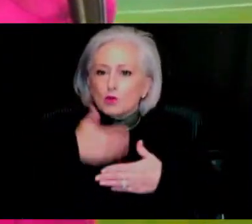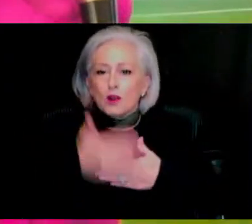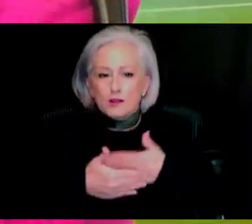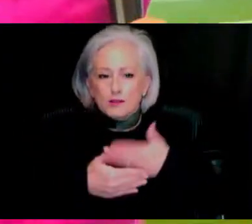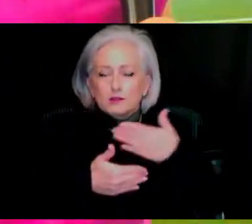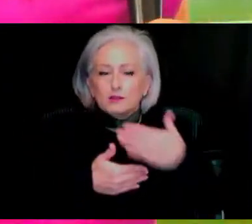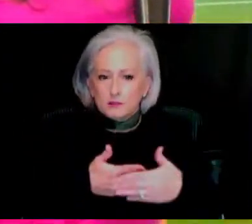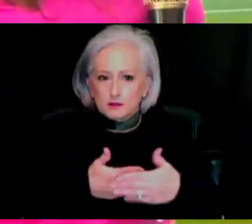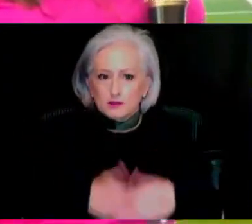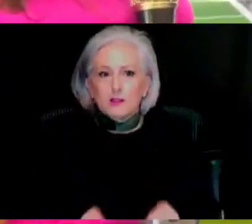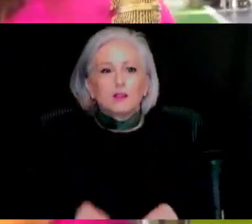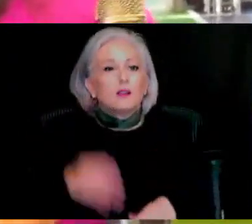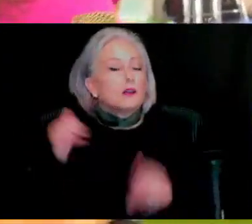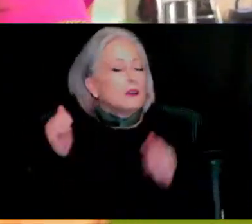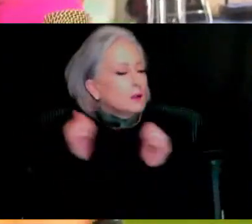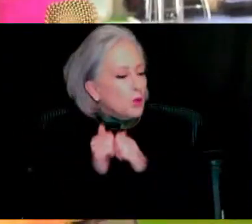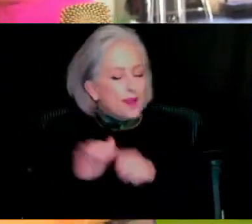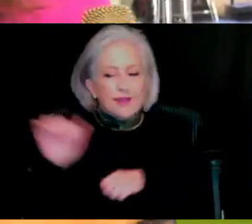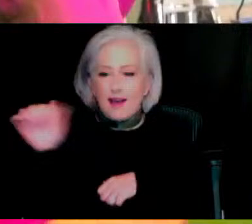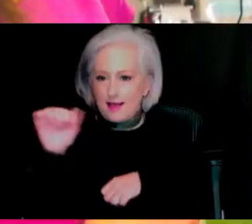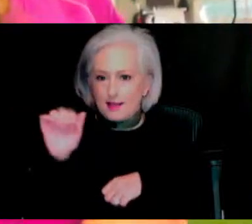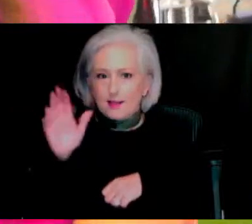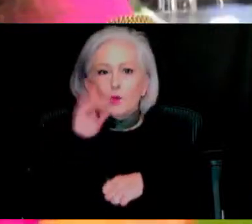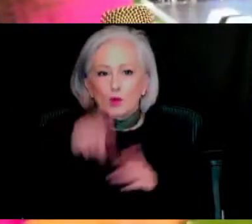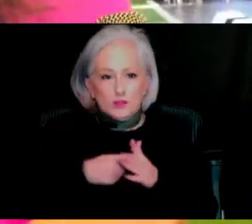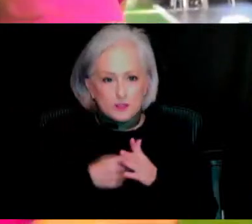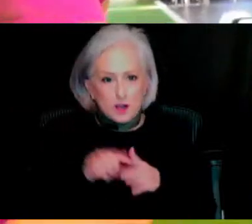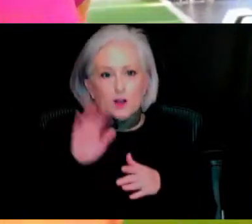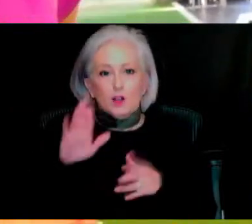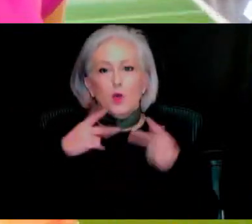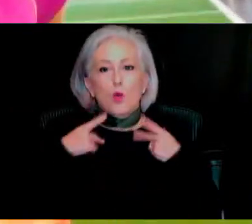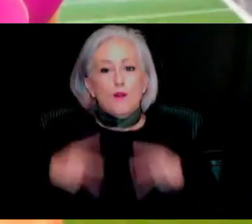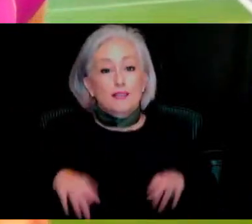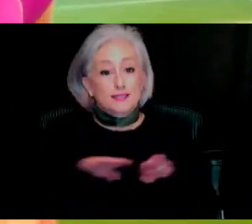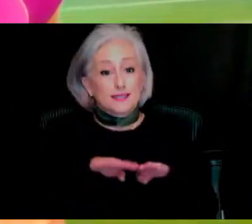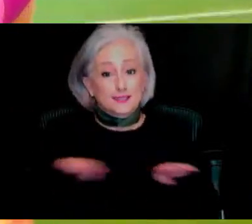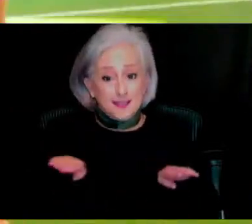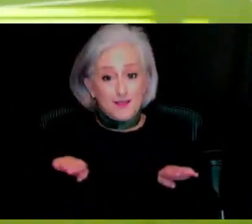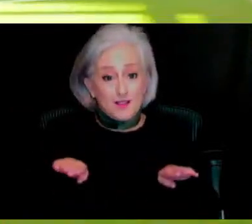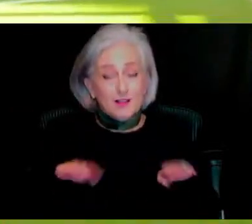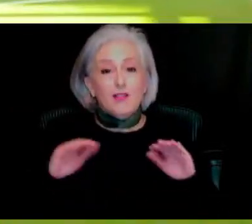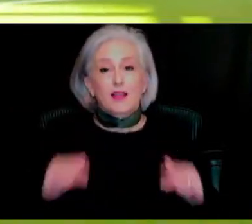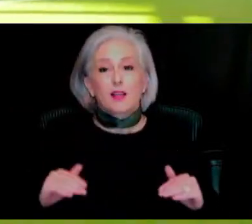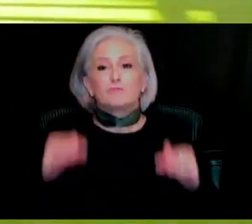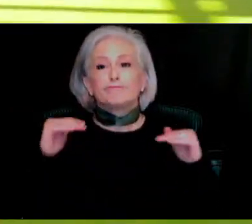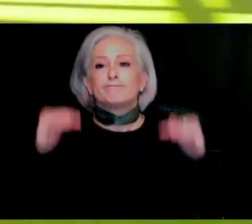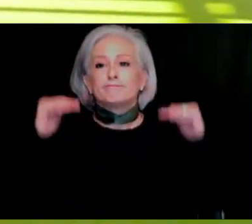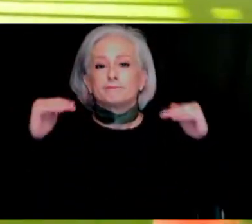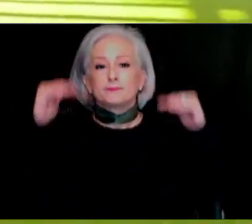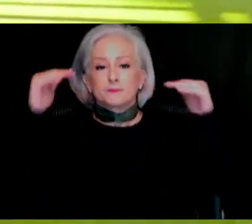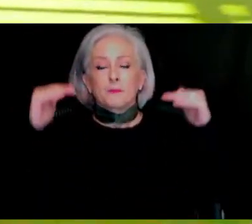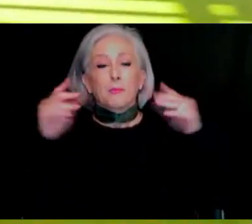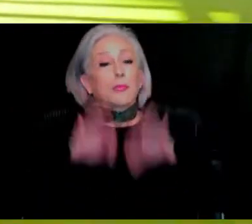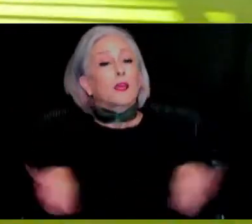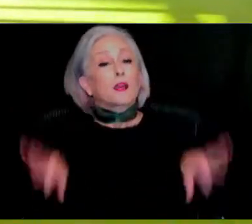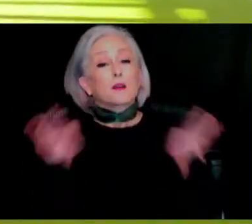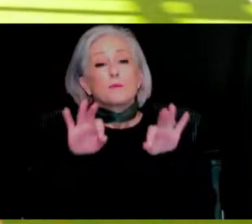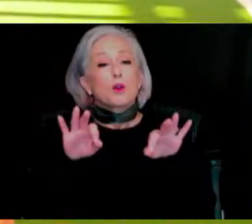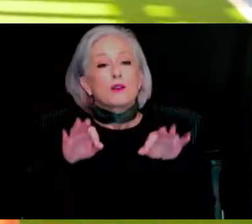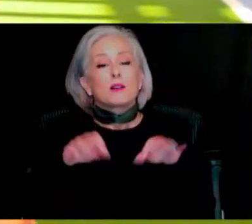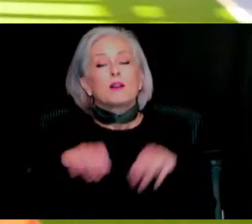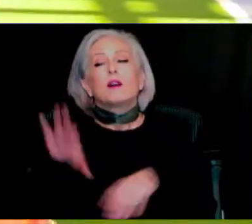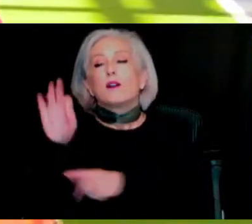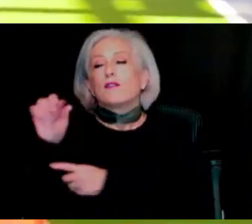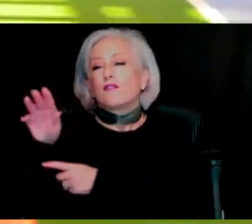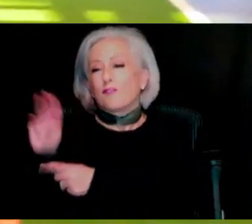with athletes, we are going to start at your fitness level and then progress from there. And form is the biggest thing that we focus on in all of our fitness